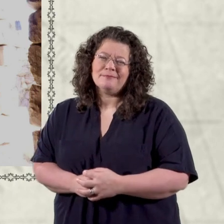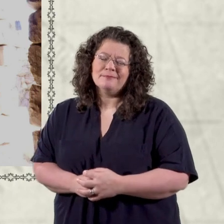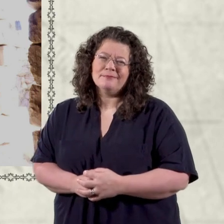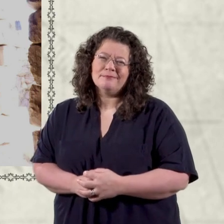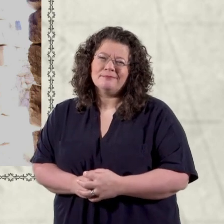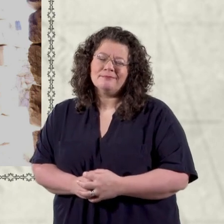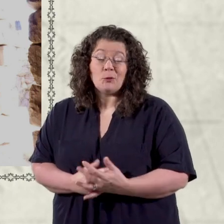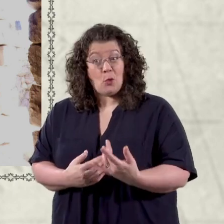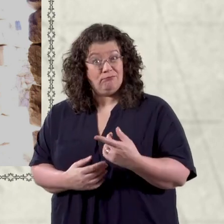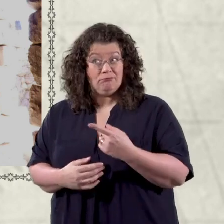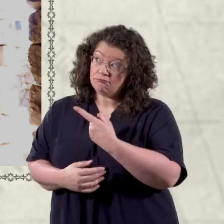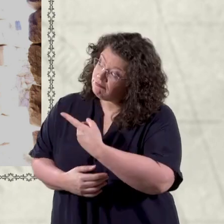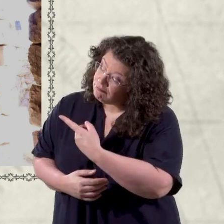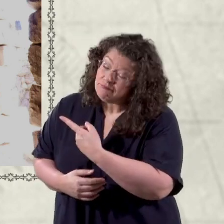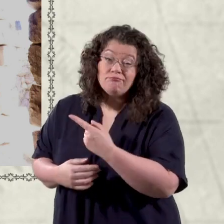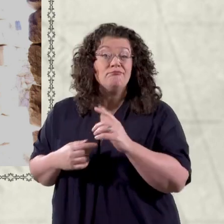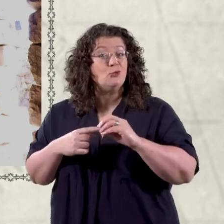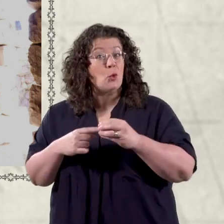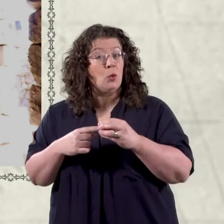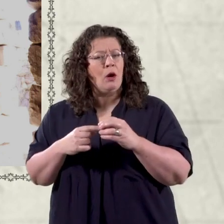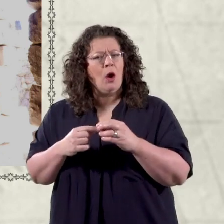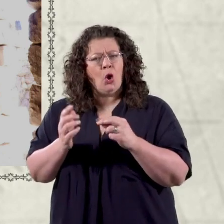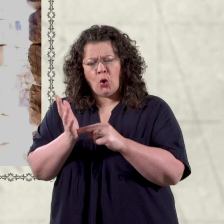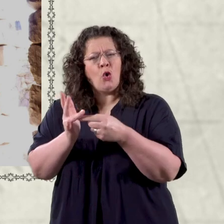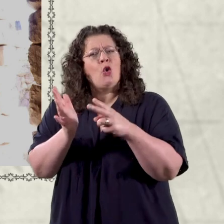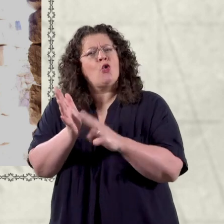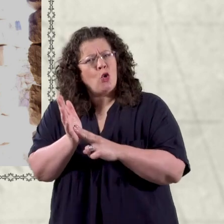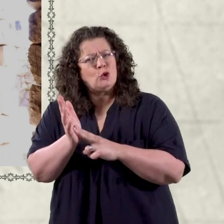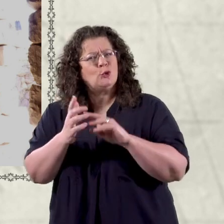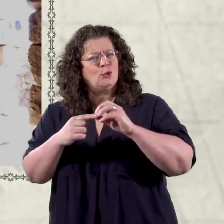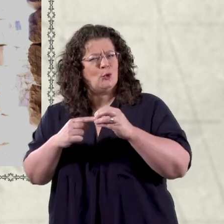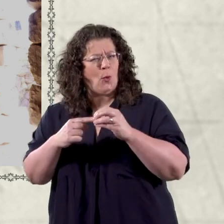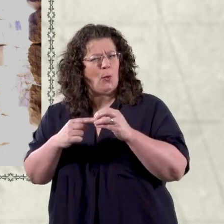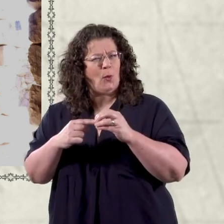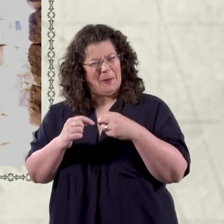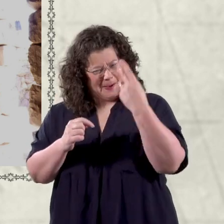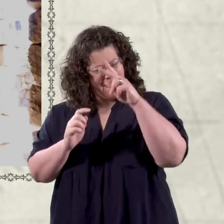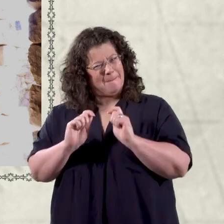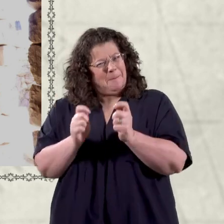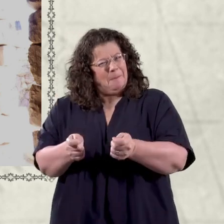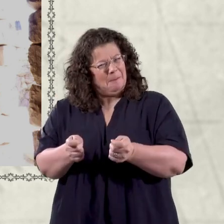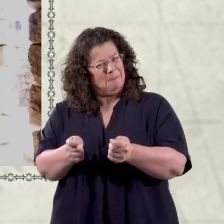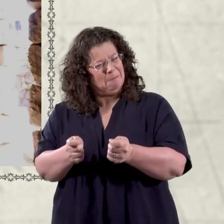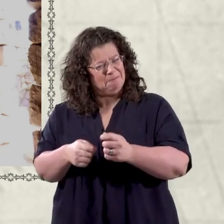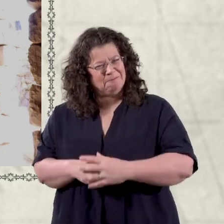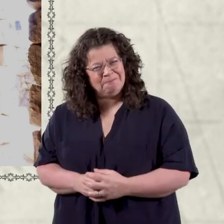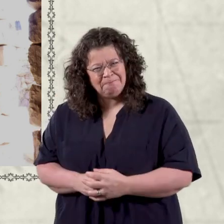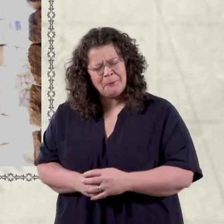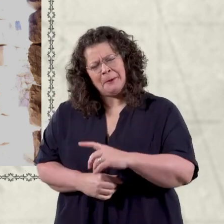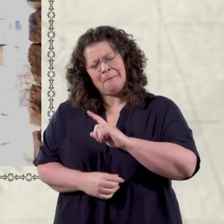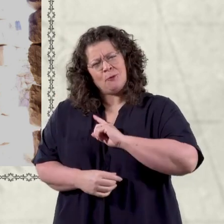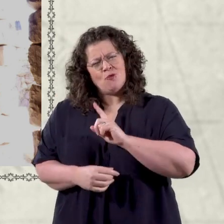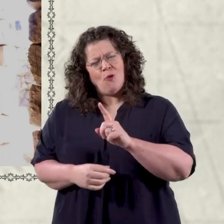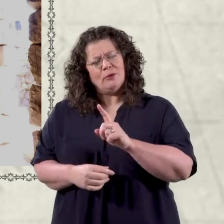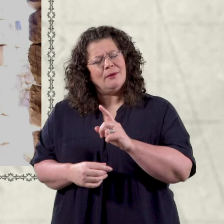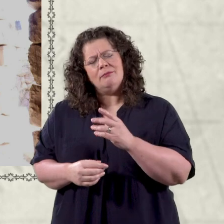Take this stone, for instance. I call this stone Non's stone because it comes